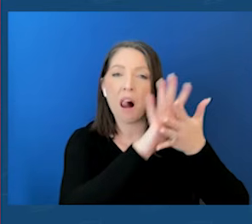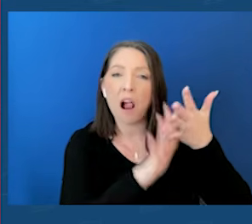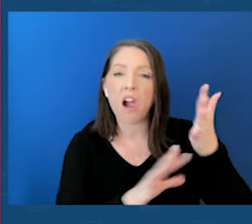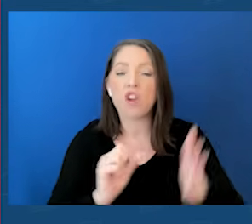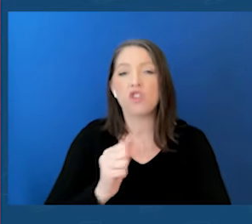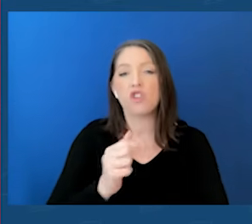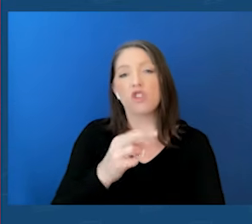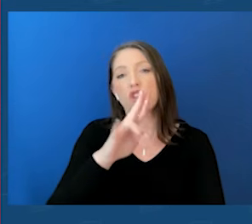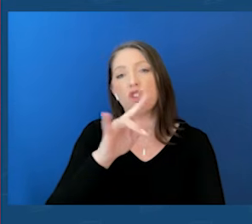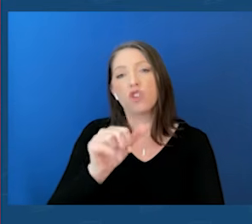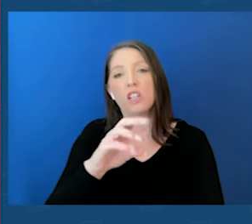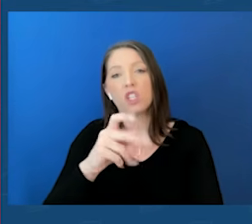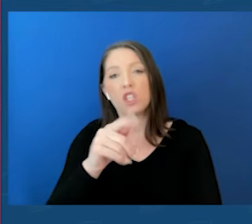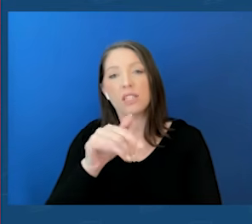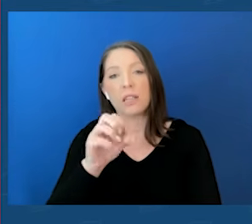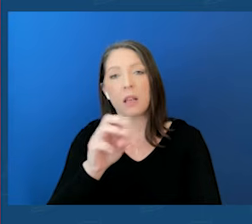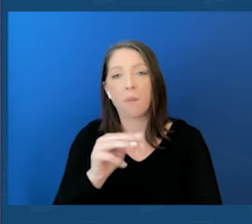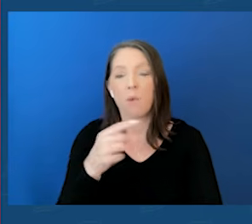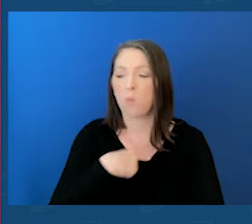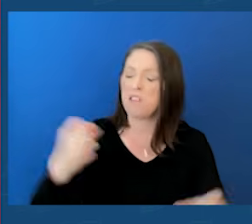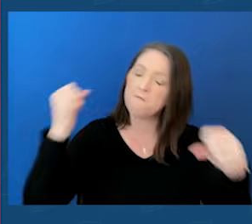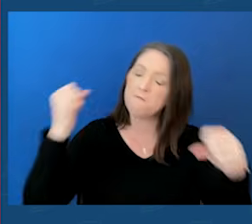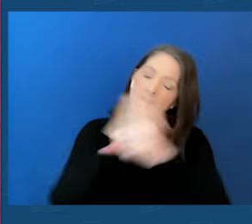we fought our way every step of the way.